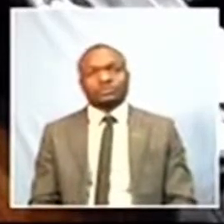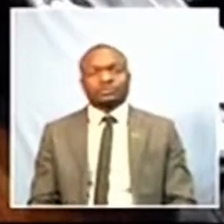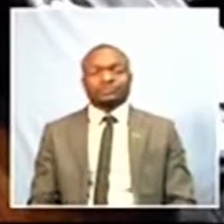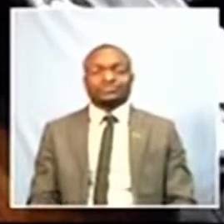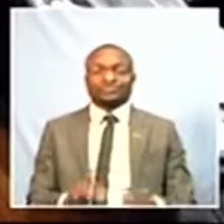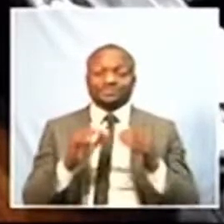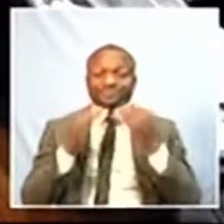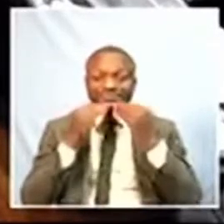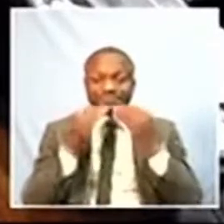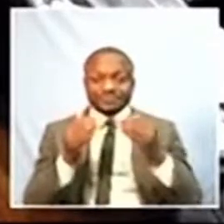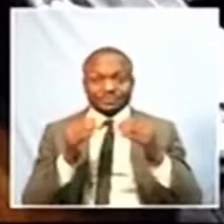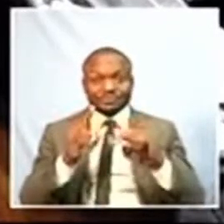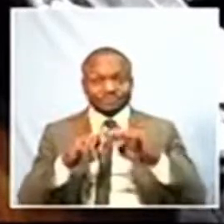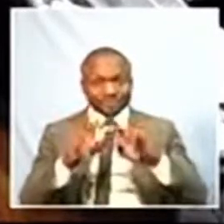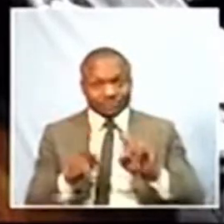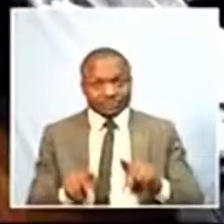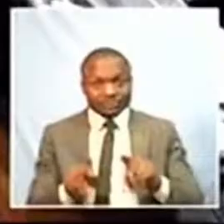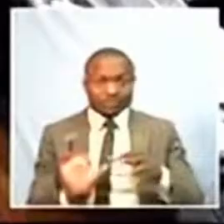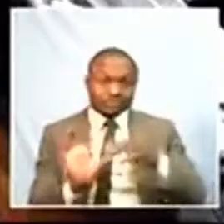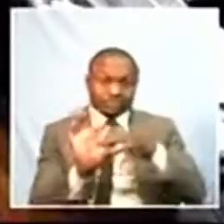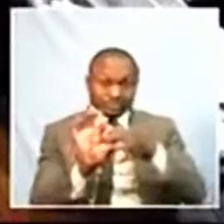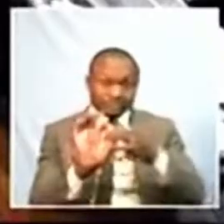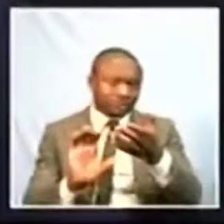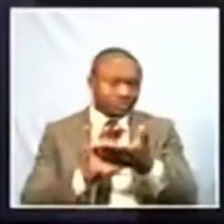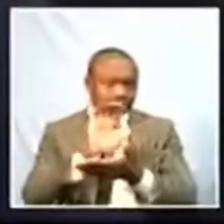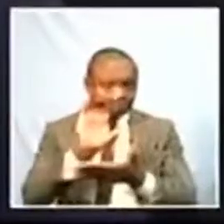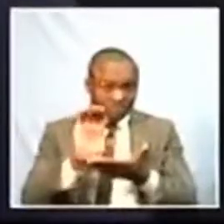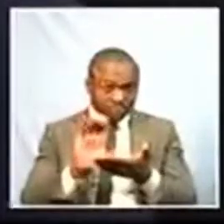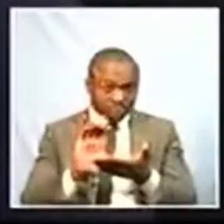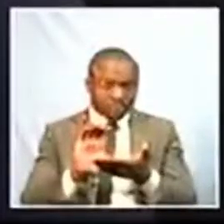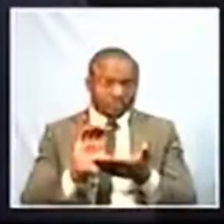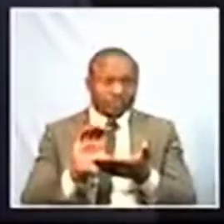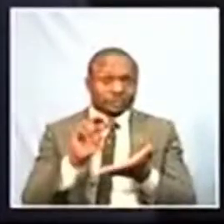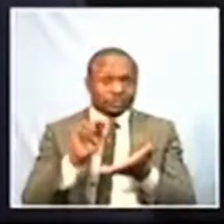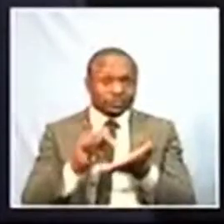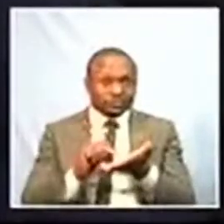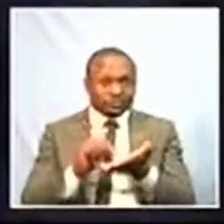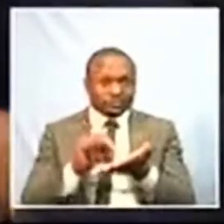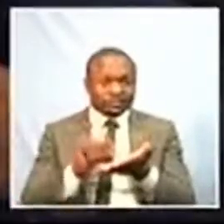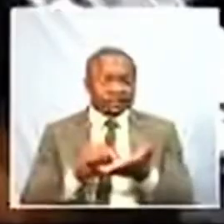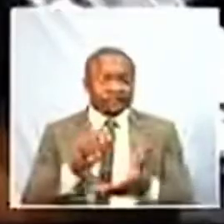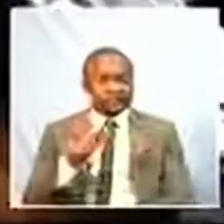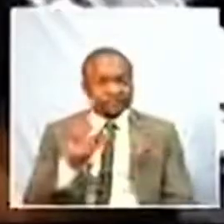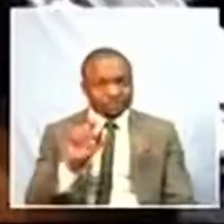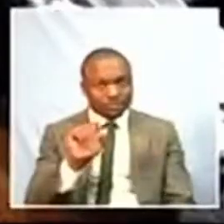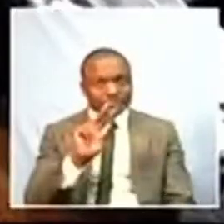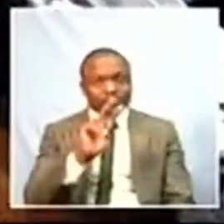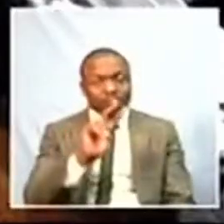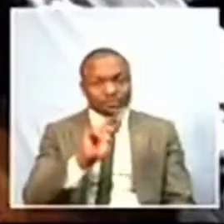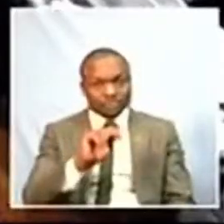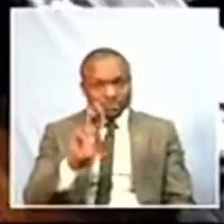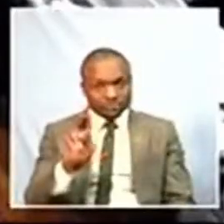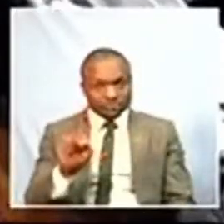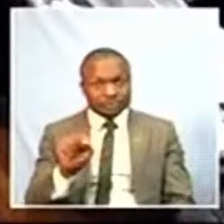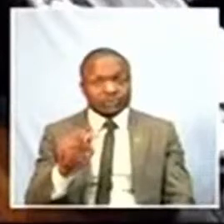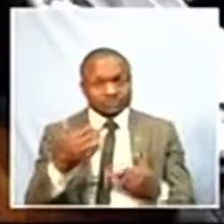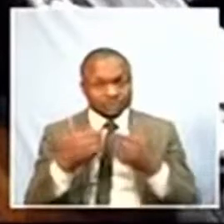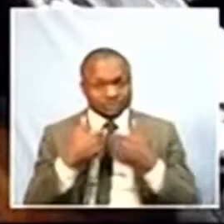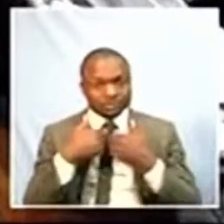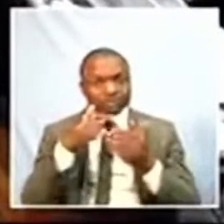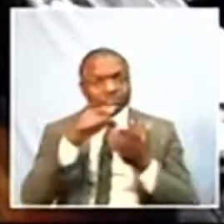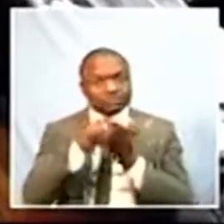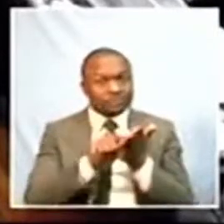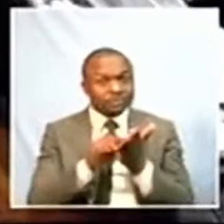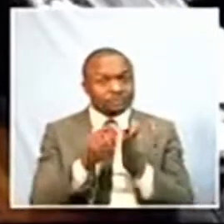Thank you, Chair. I joined CHOMA Municipal Council in November 2022. 2022? Do you have the legal officer here?